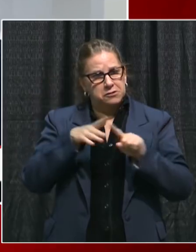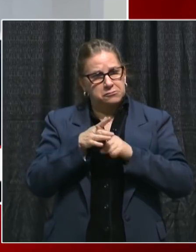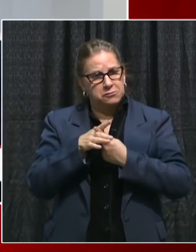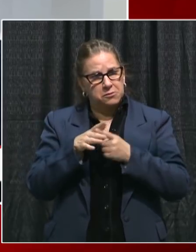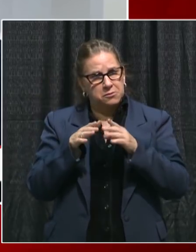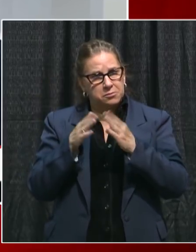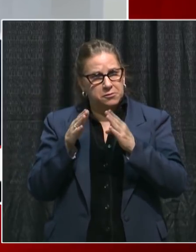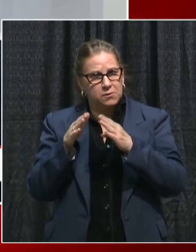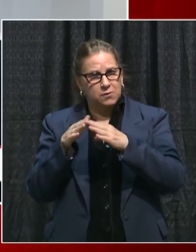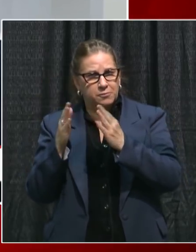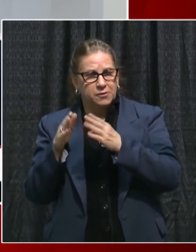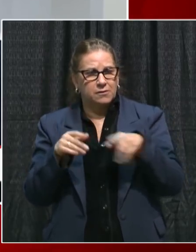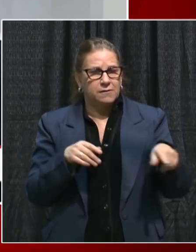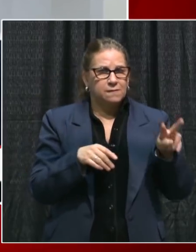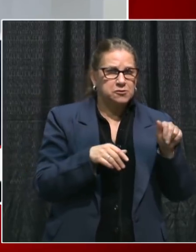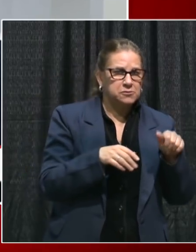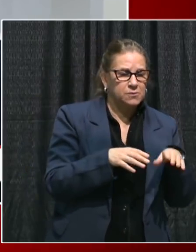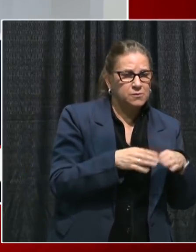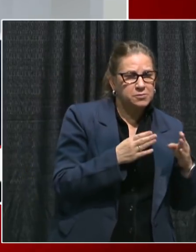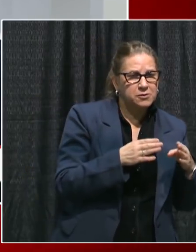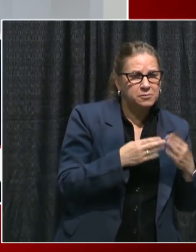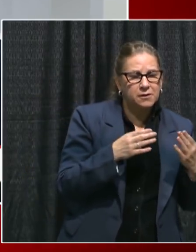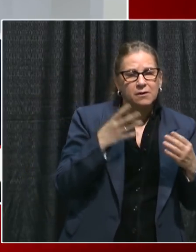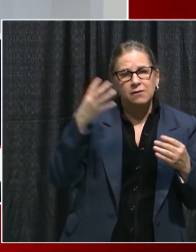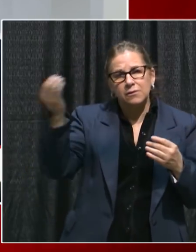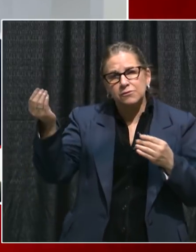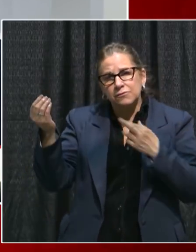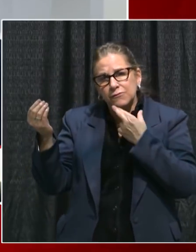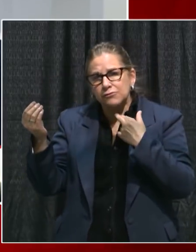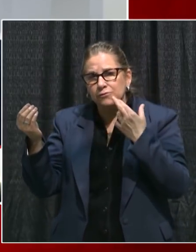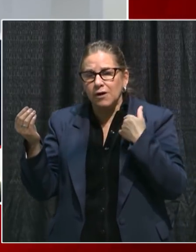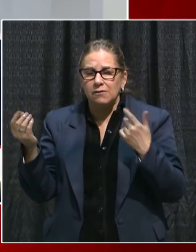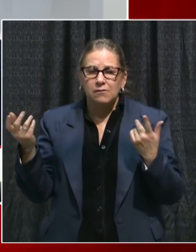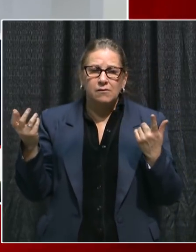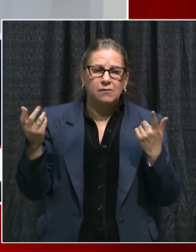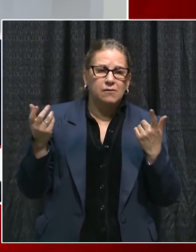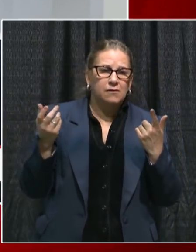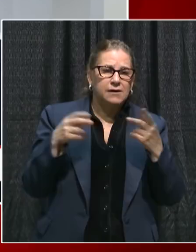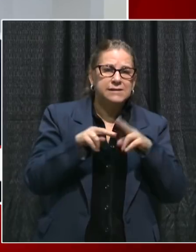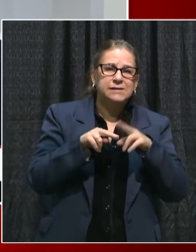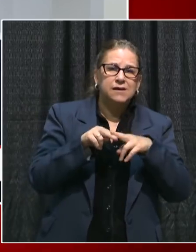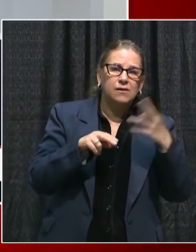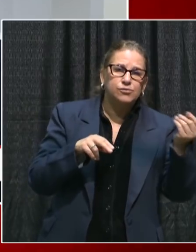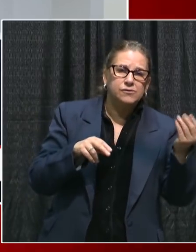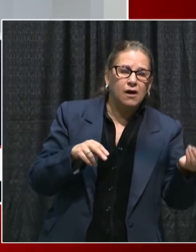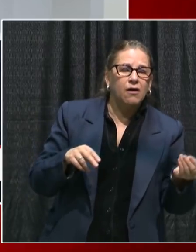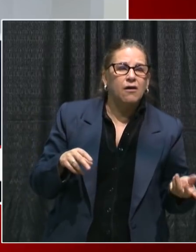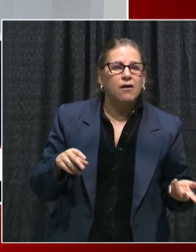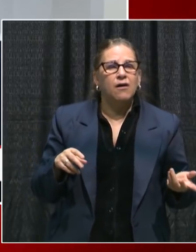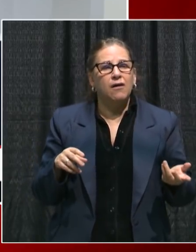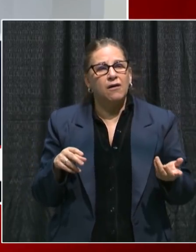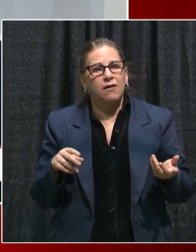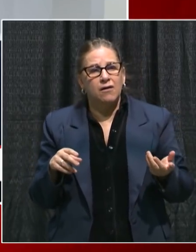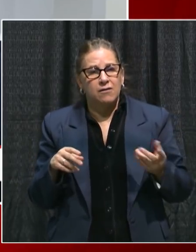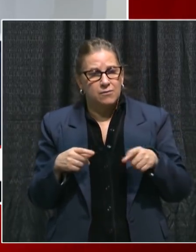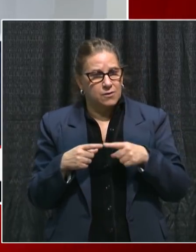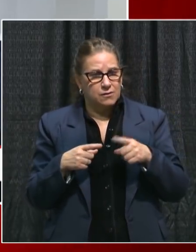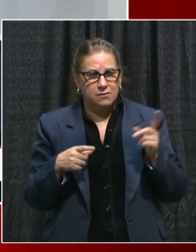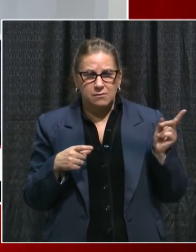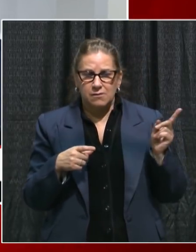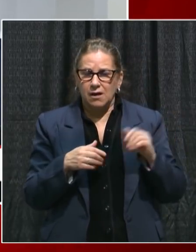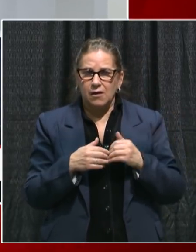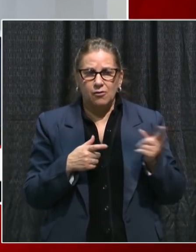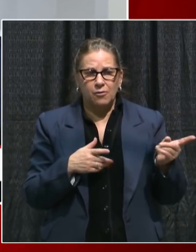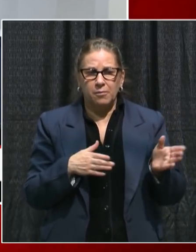reopening outdoor restaurants and seating and stuff like that. How do you plan to keep DC safe if something like Virginia